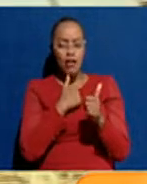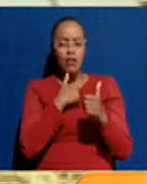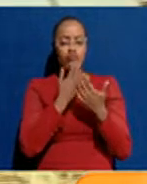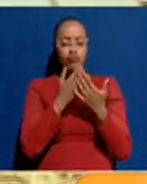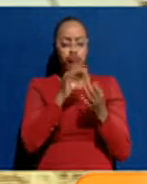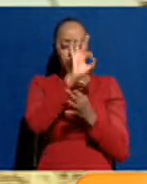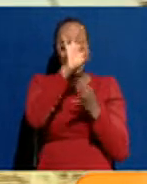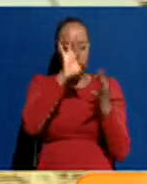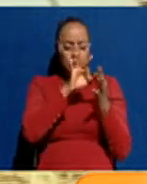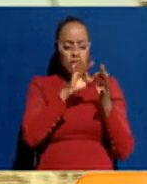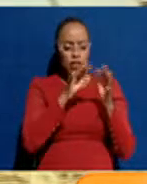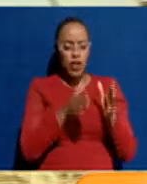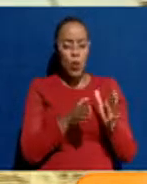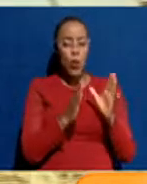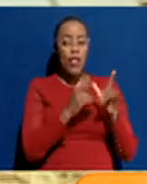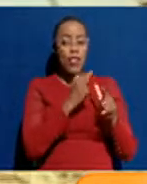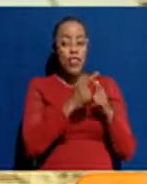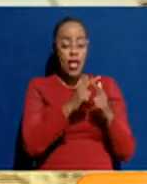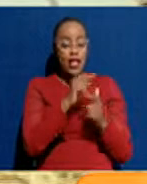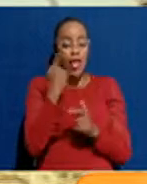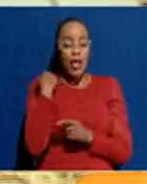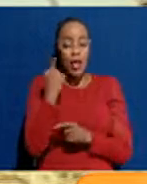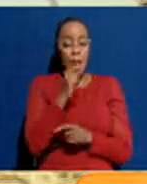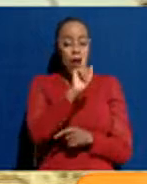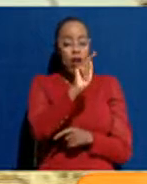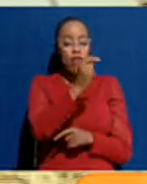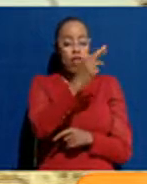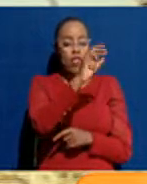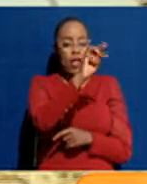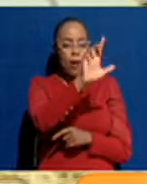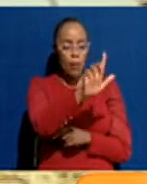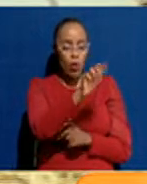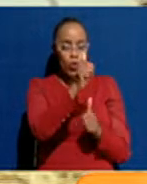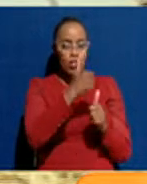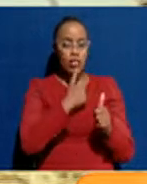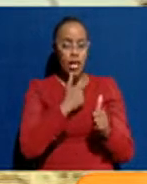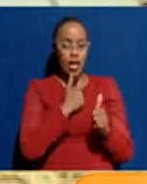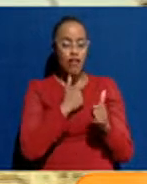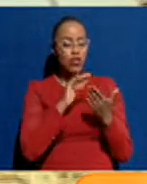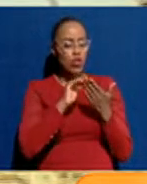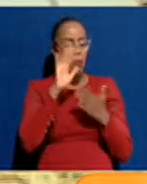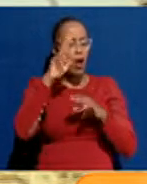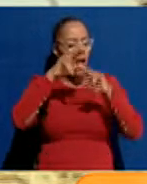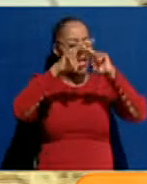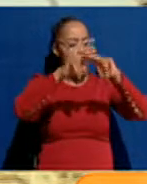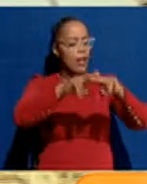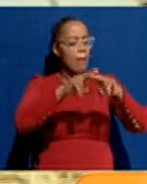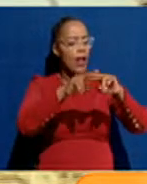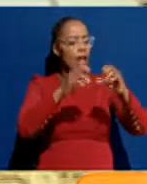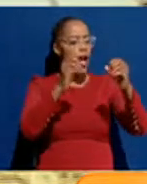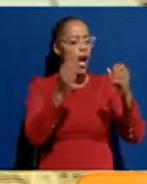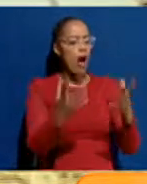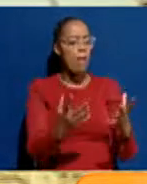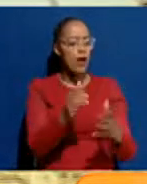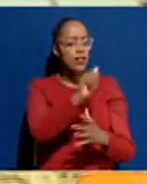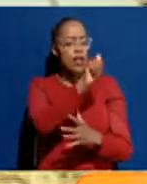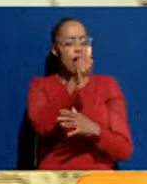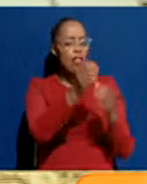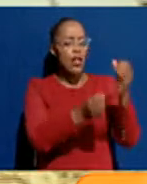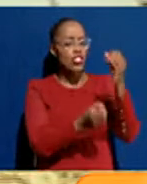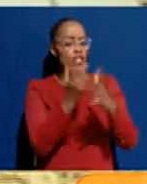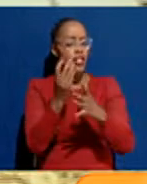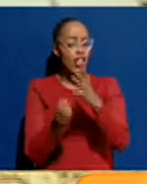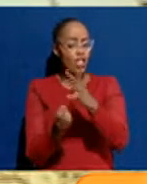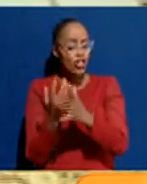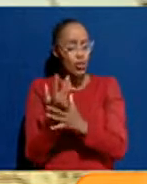month. The amount of thermos dispatched in a particular month will be so much dependent on how much the other generations